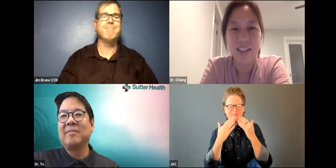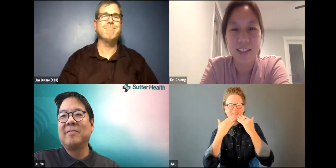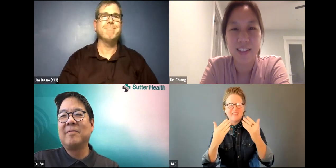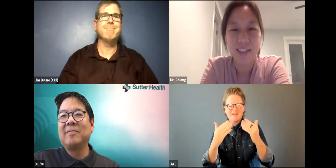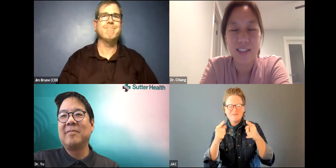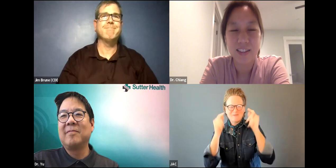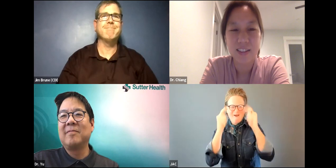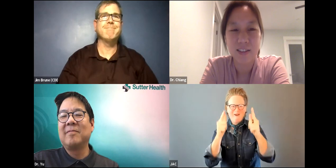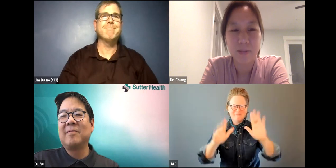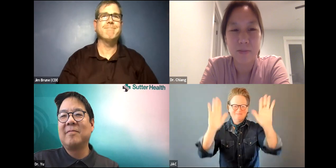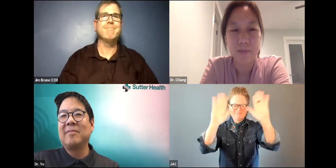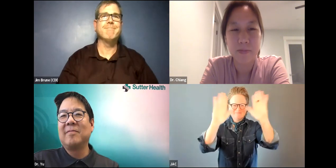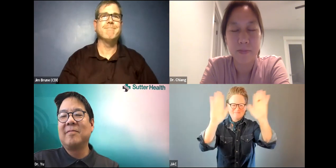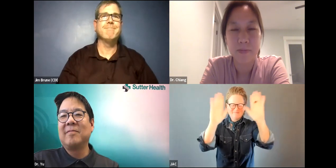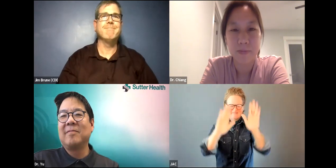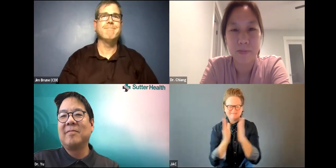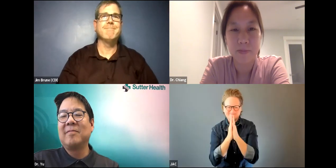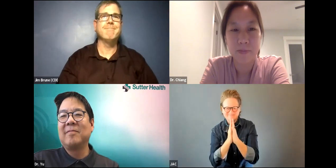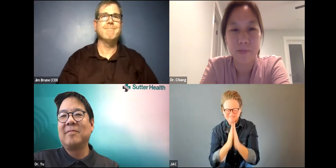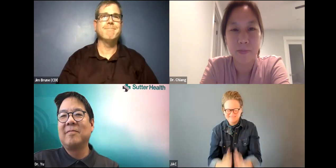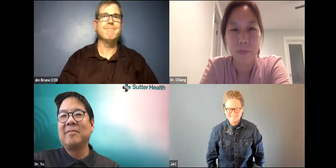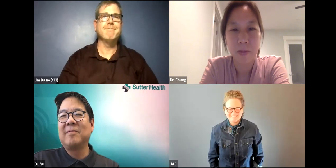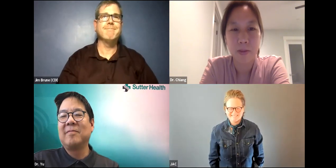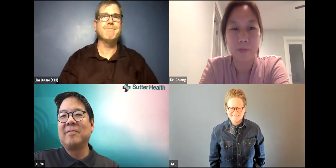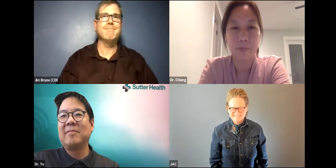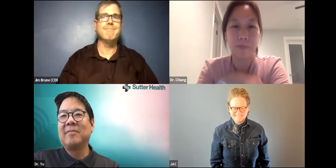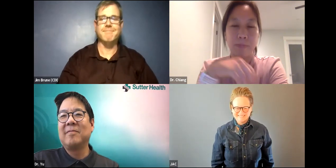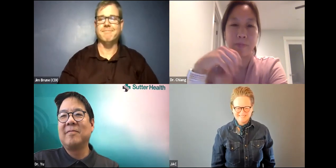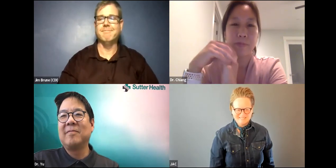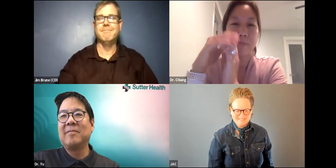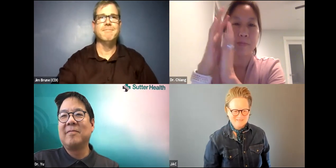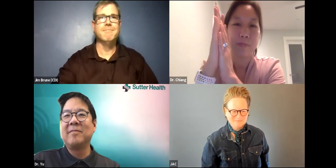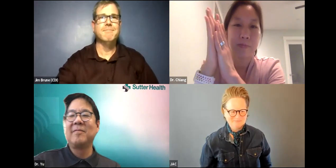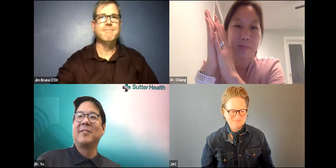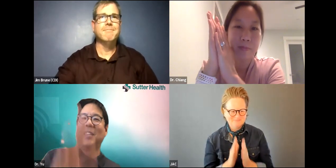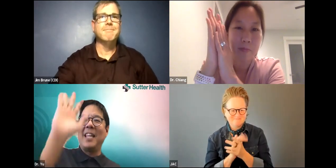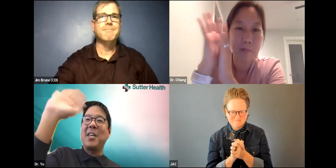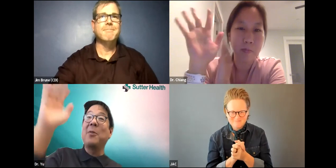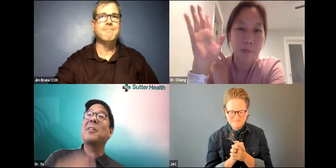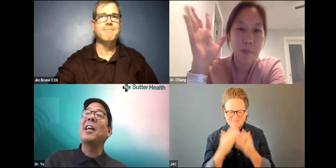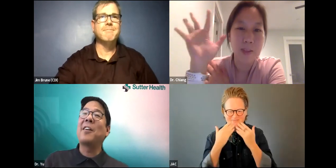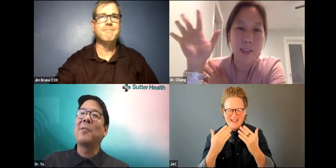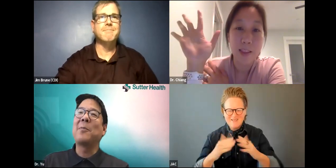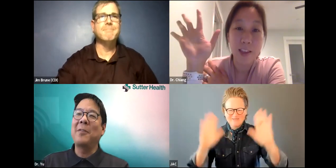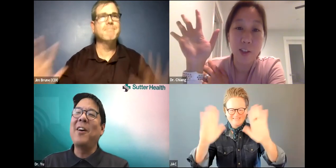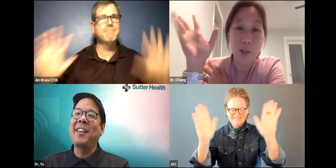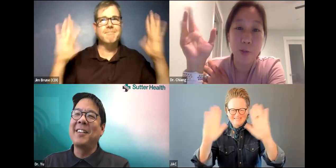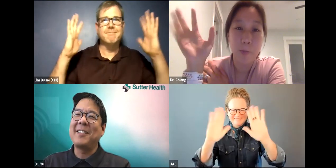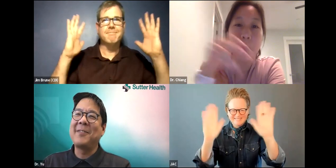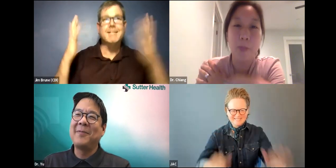that. So again, thank you all so very much. Have a good night. Thank you. Thank you for